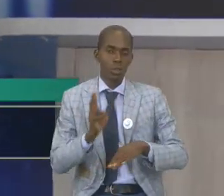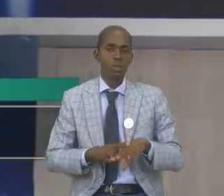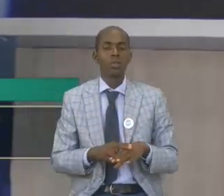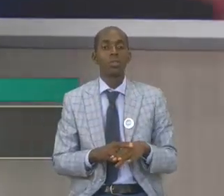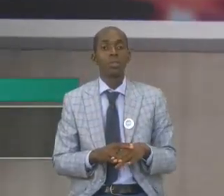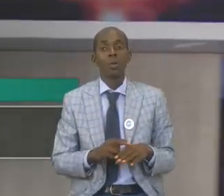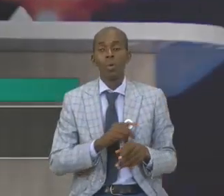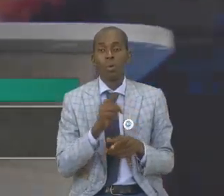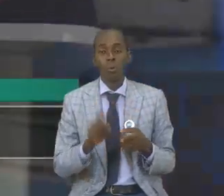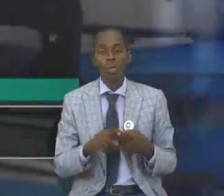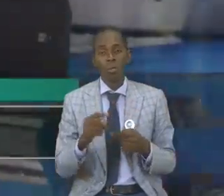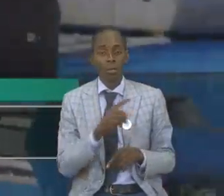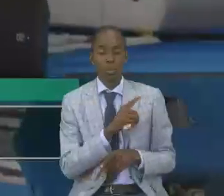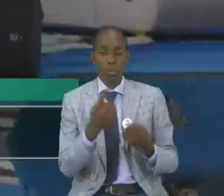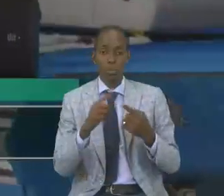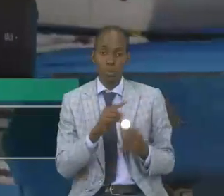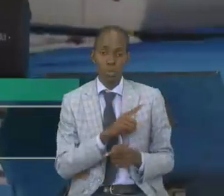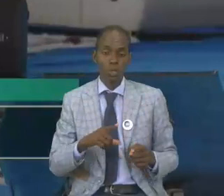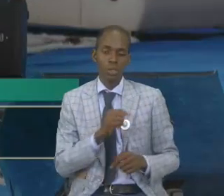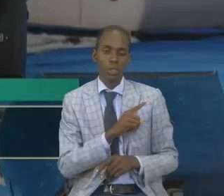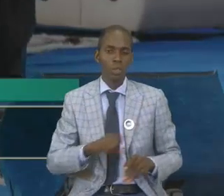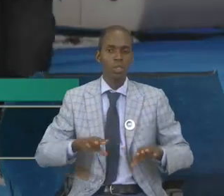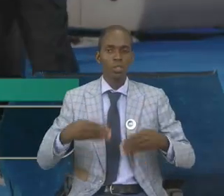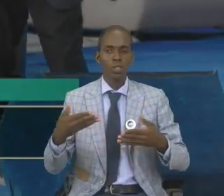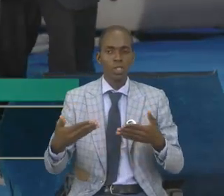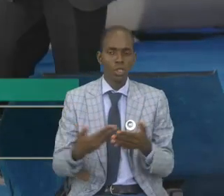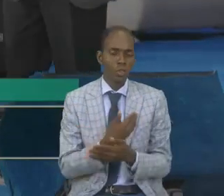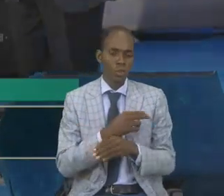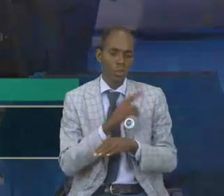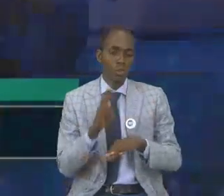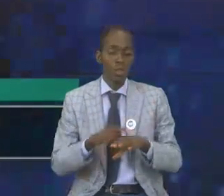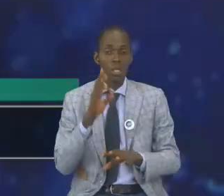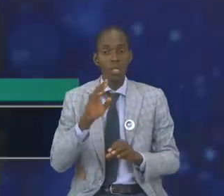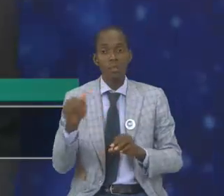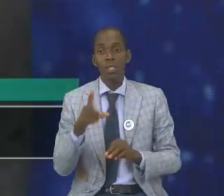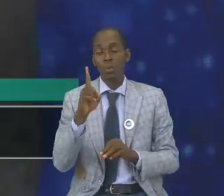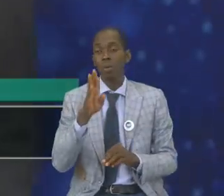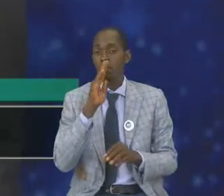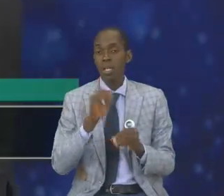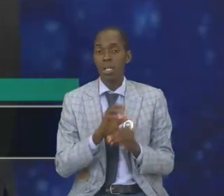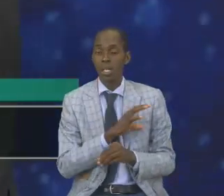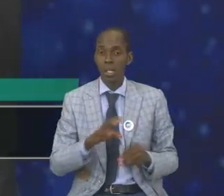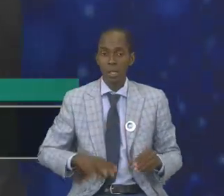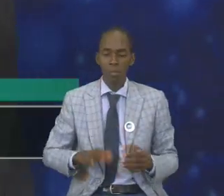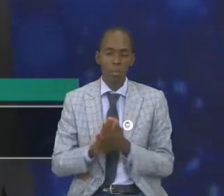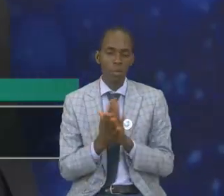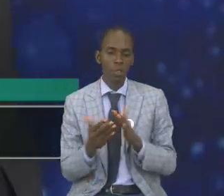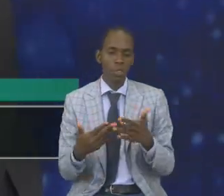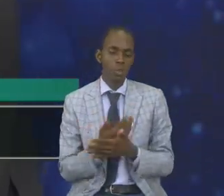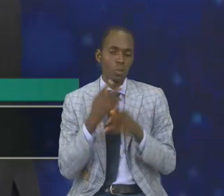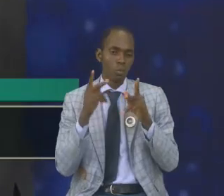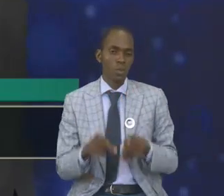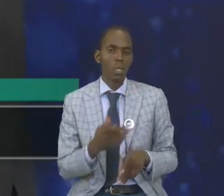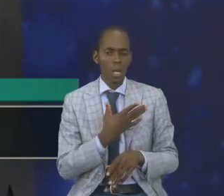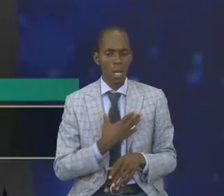Lord gives you a new nature. If any man be in Christ, is a new creature. And Daniel showed that he will not